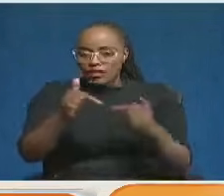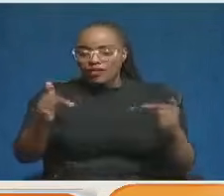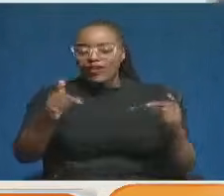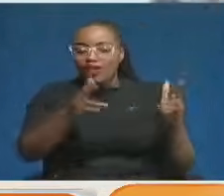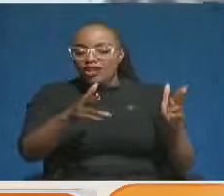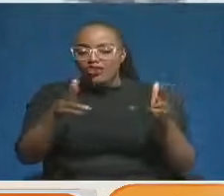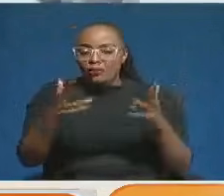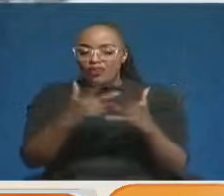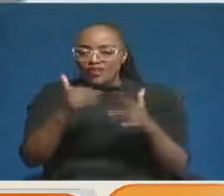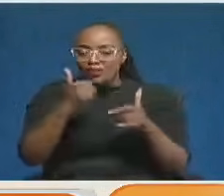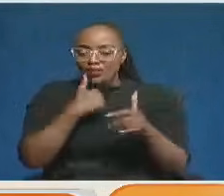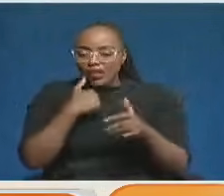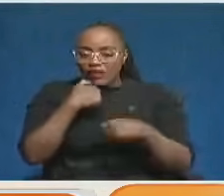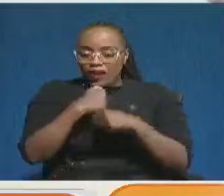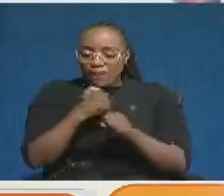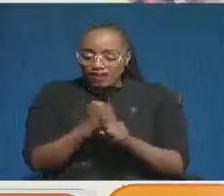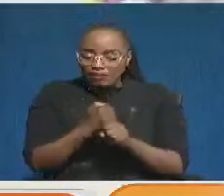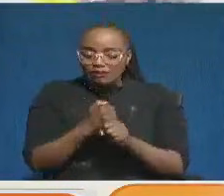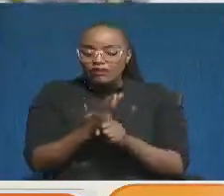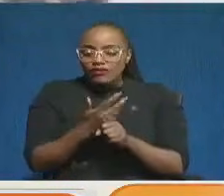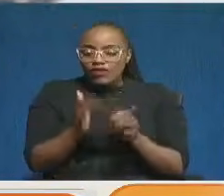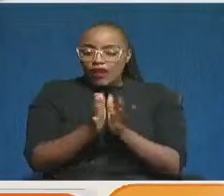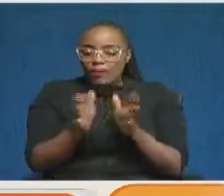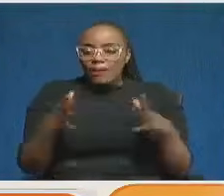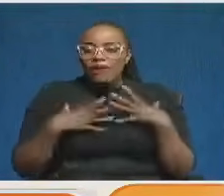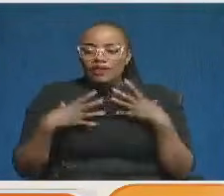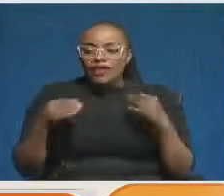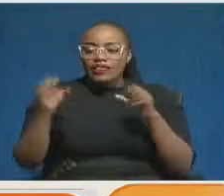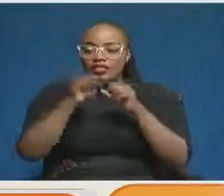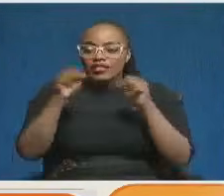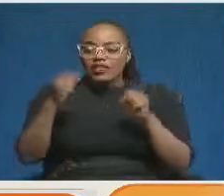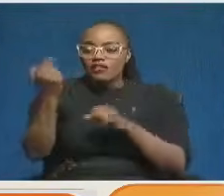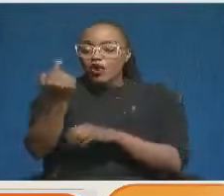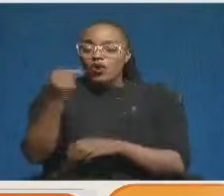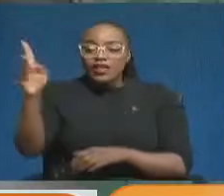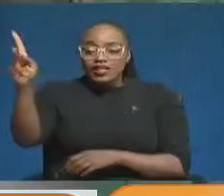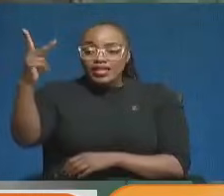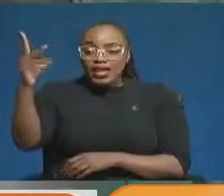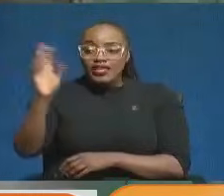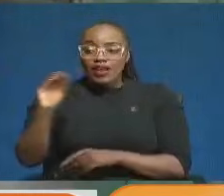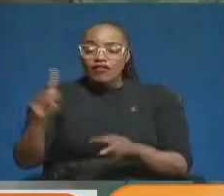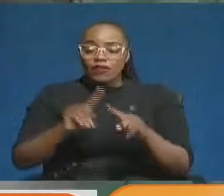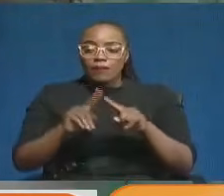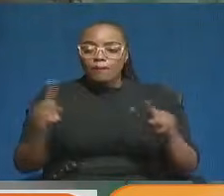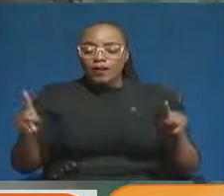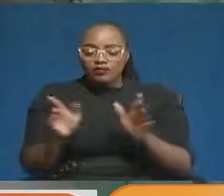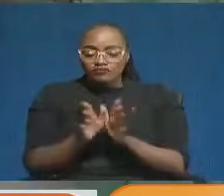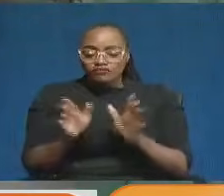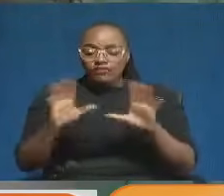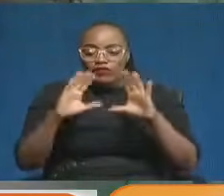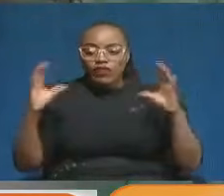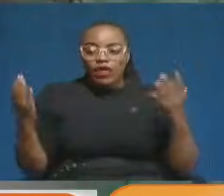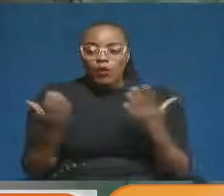trend that is placing strain on public health systems, not just in Kenya, but across the